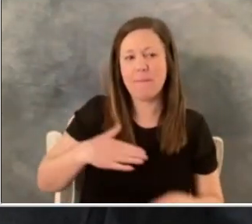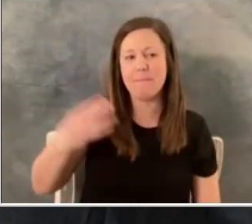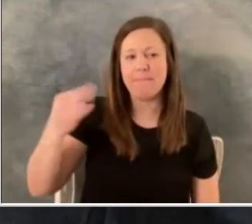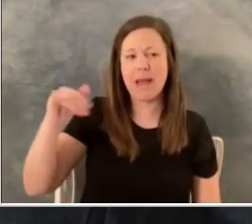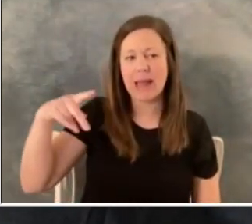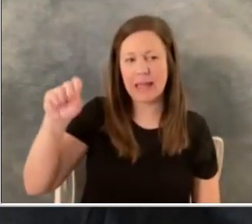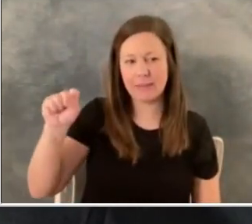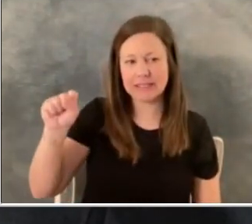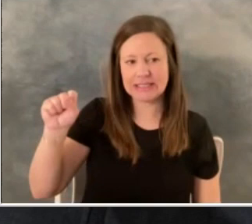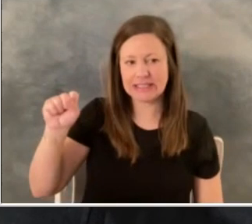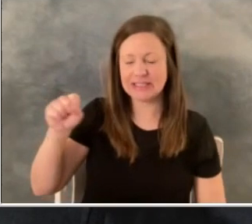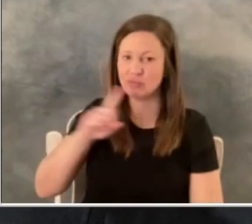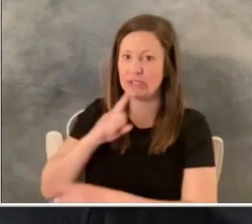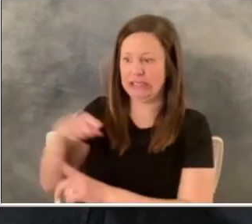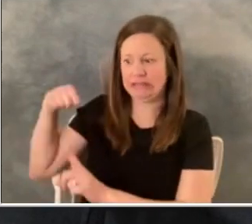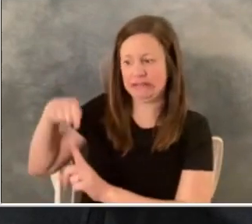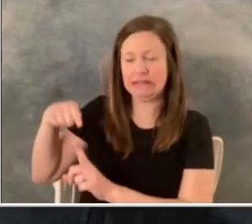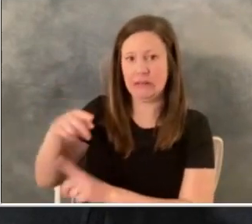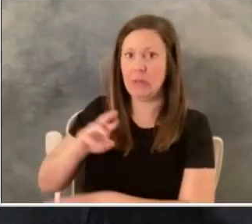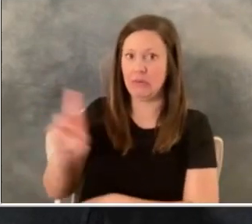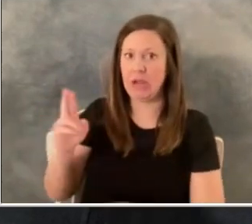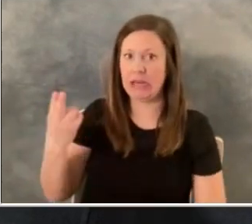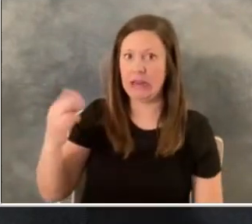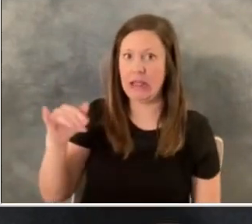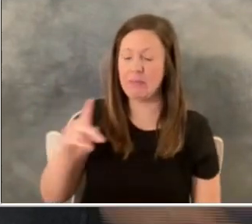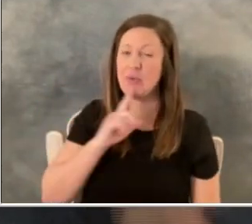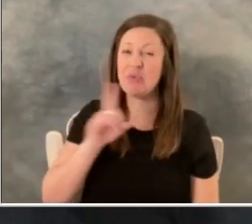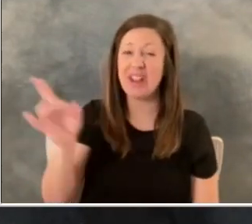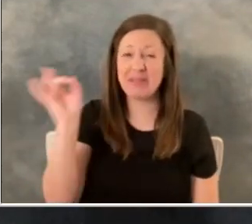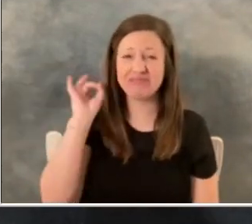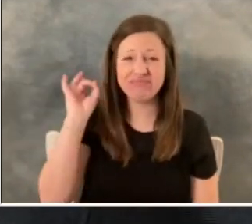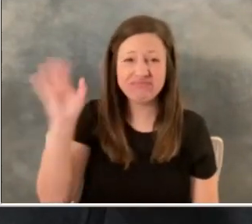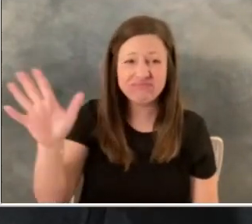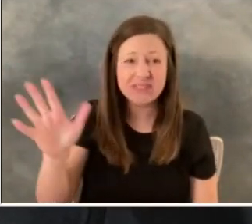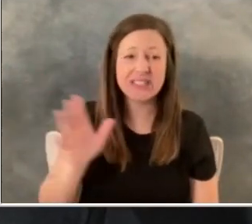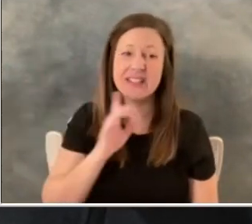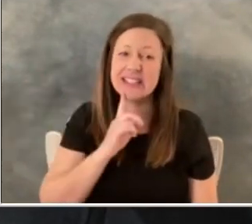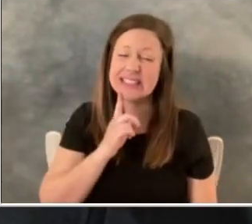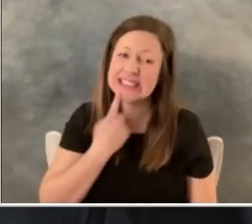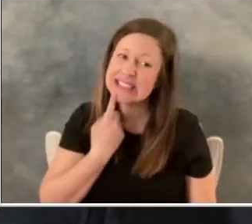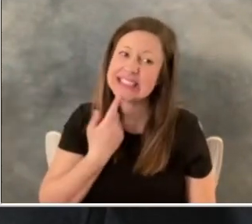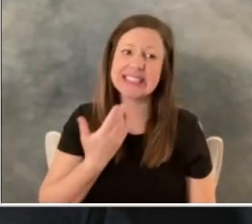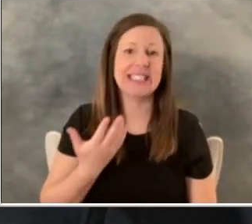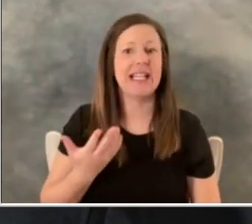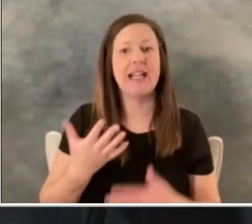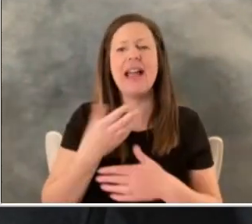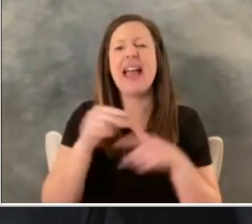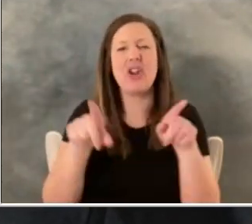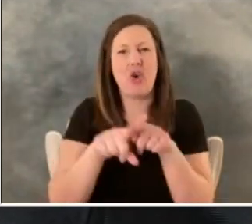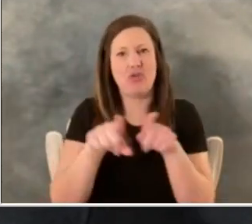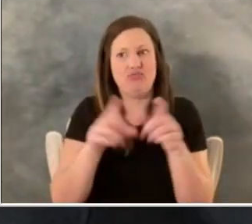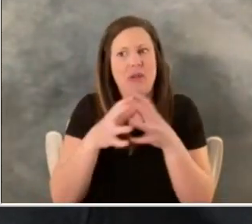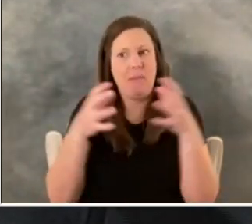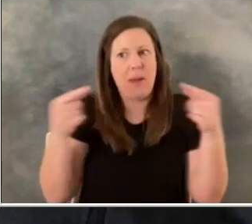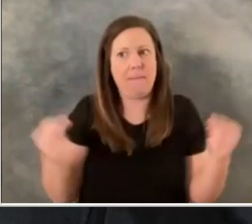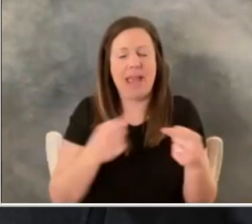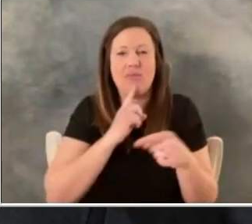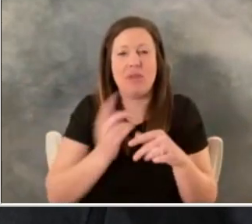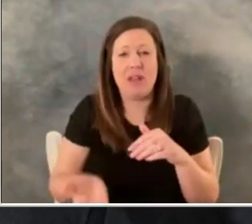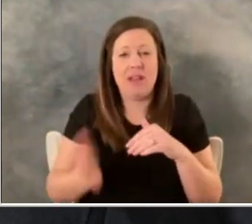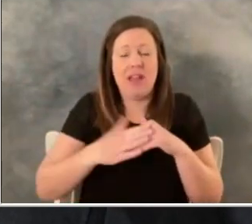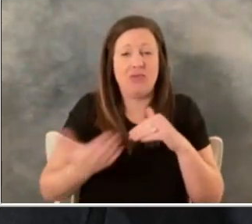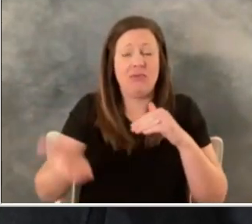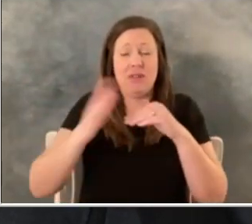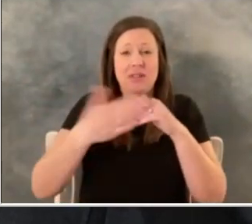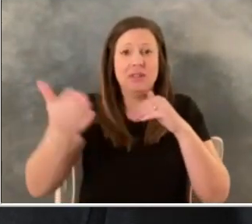hip. It was so intense. It was increasing in level of pain, so much pain that